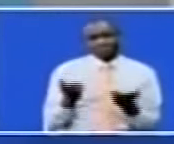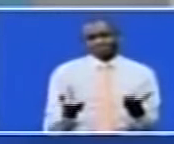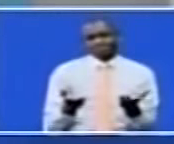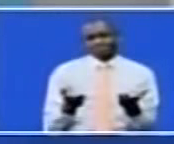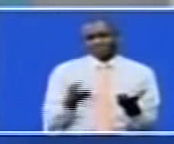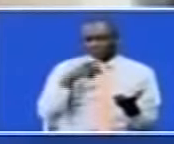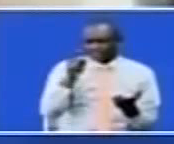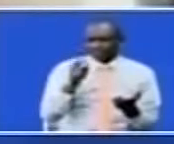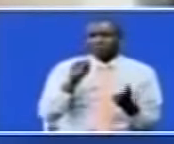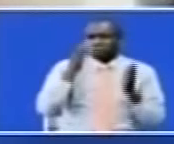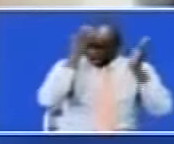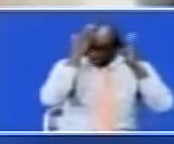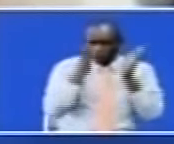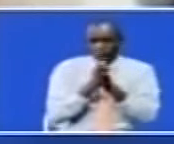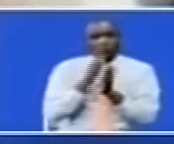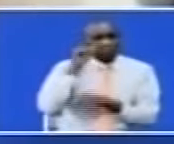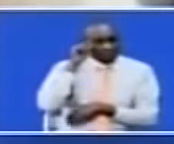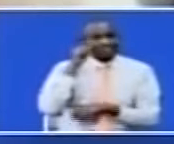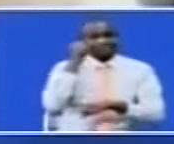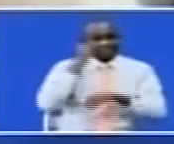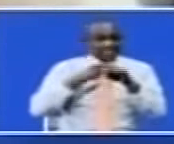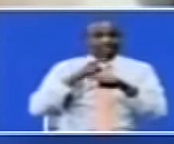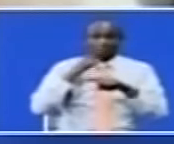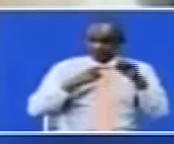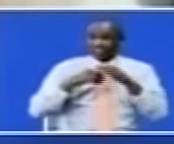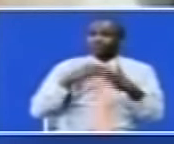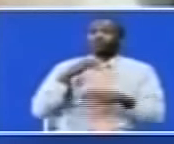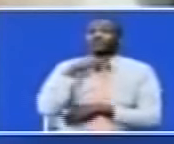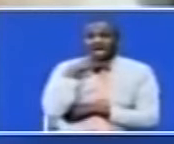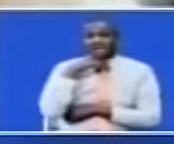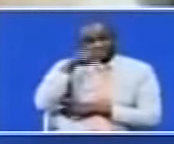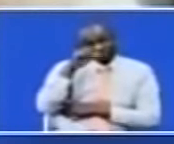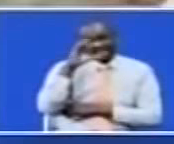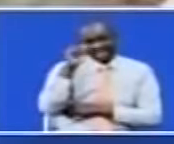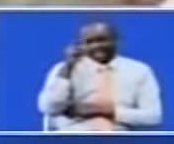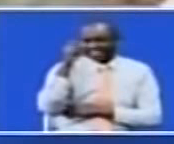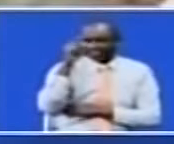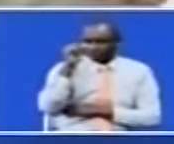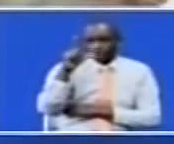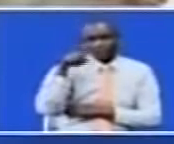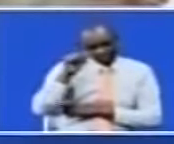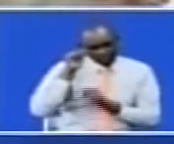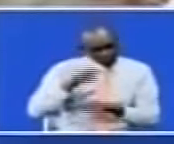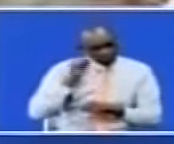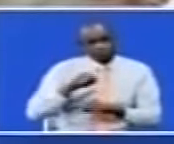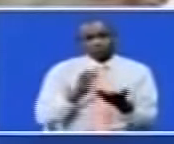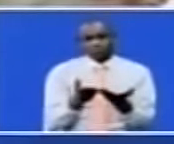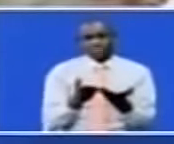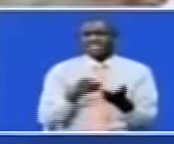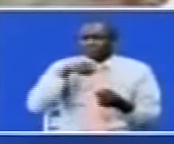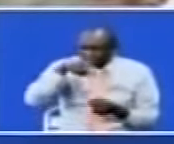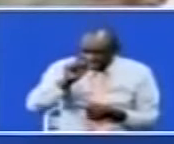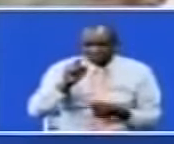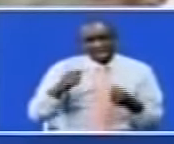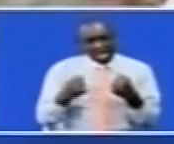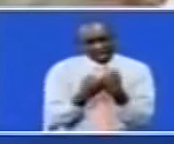the Emeritus Archbishop of Mombasa, 5 years after his death. He was a cardinal, a potential pope to be precise, yet he never made